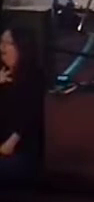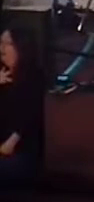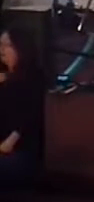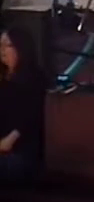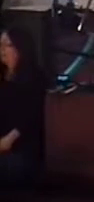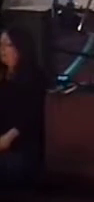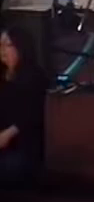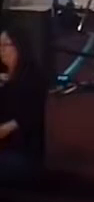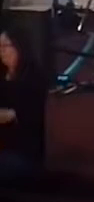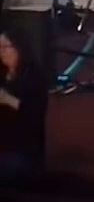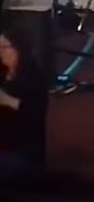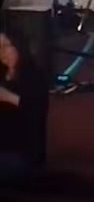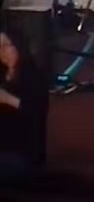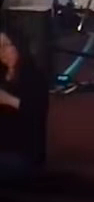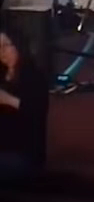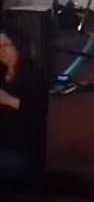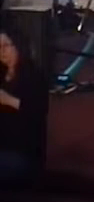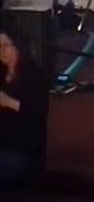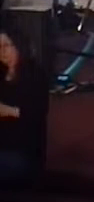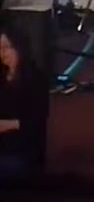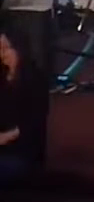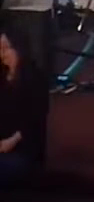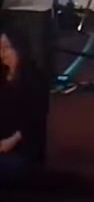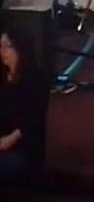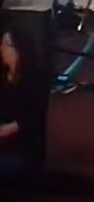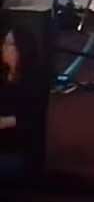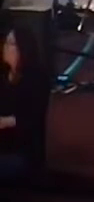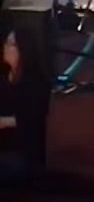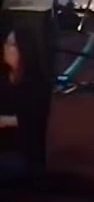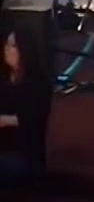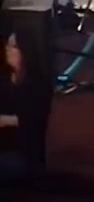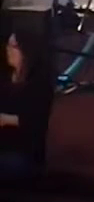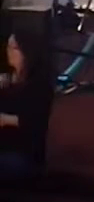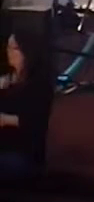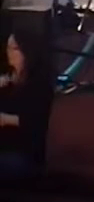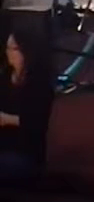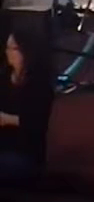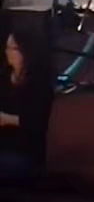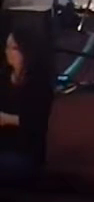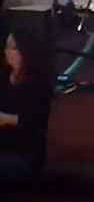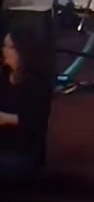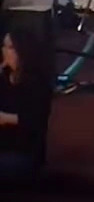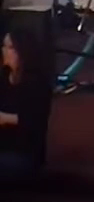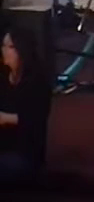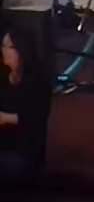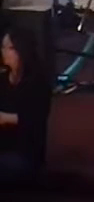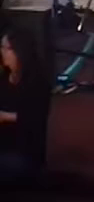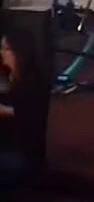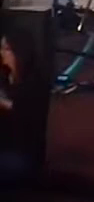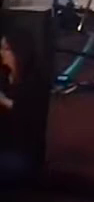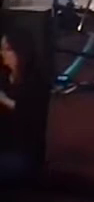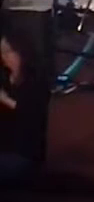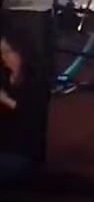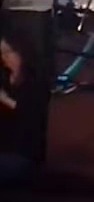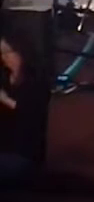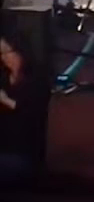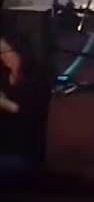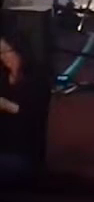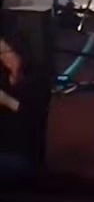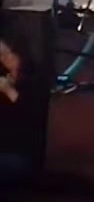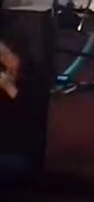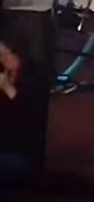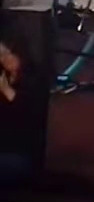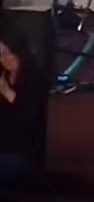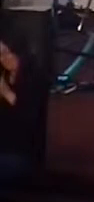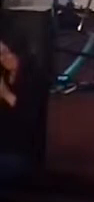personal sin. And he says, woe is me, a man of unclean lips. Immediately he senses his